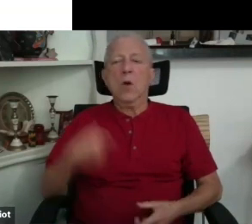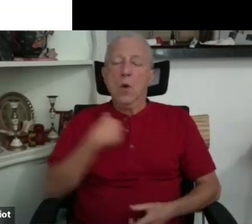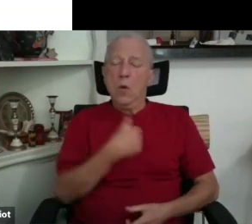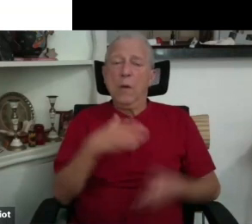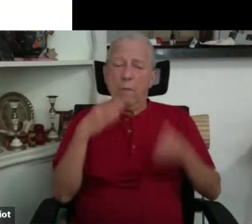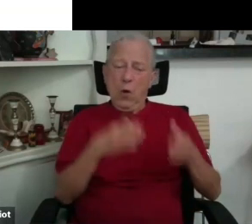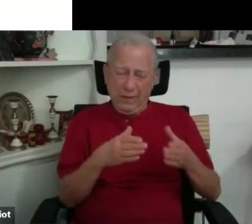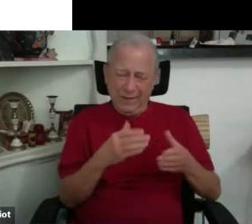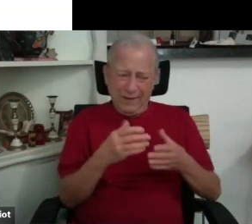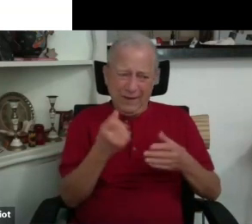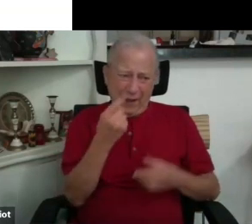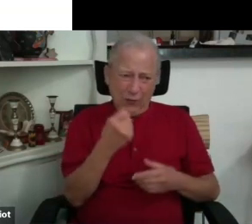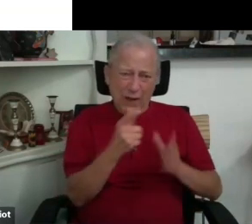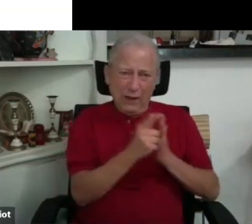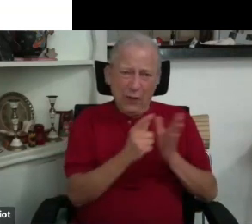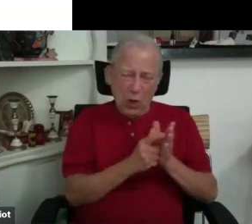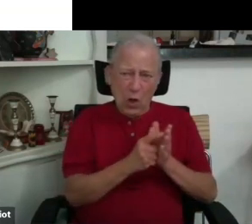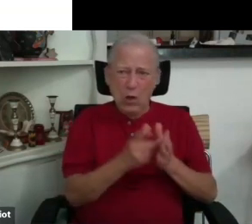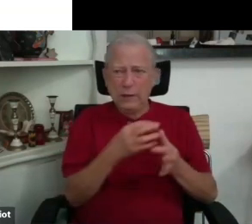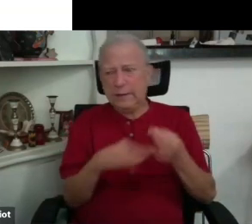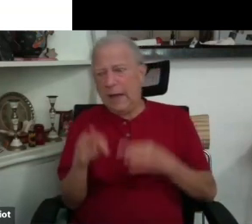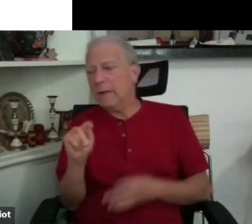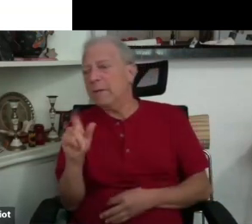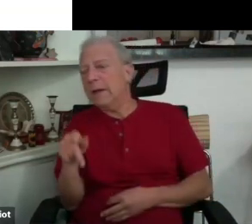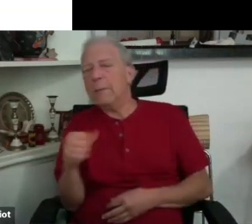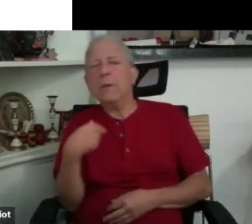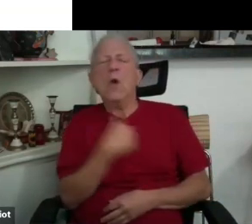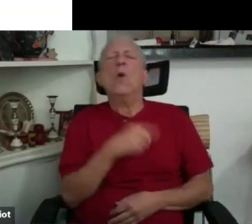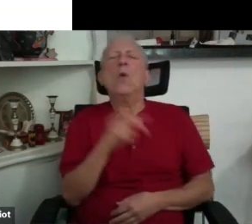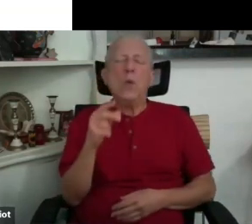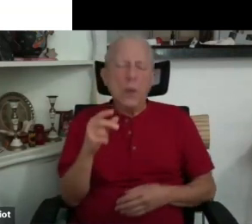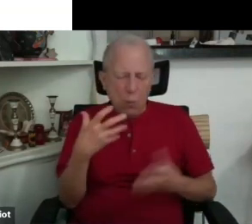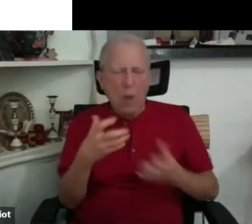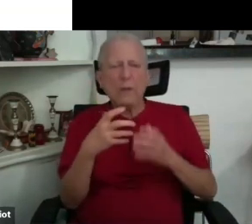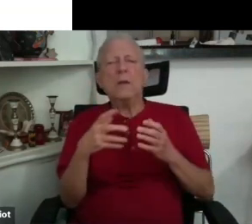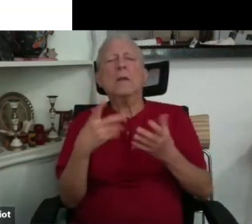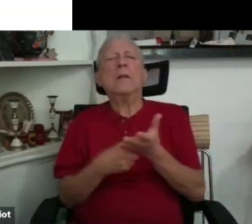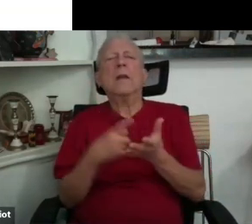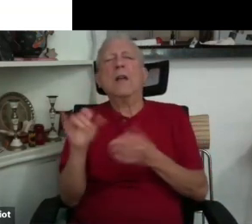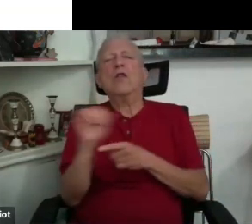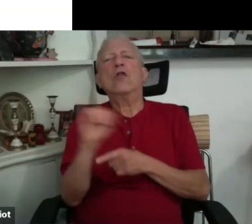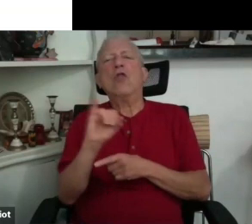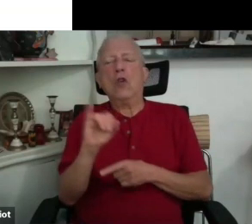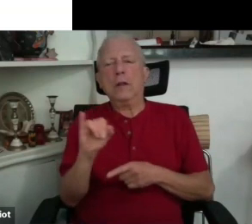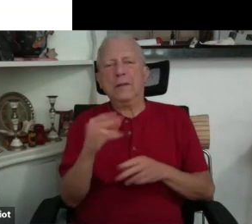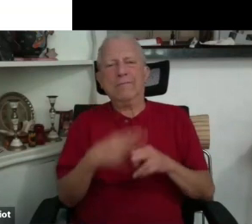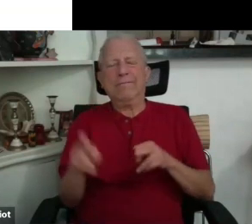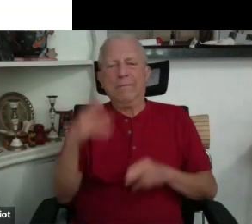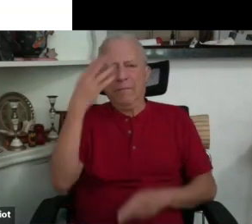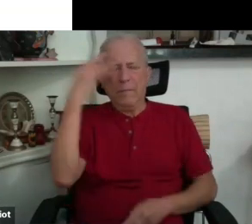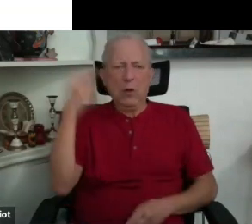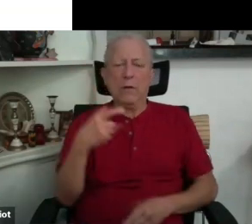understanding the loss rather than sort of specific tips, we did kind of want to talk about insurance a little bit, just because there might be